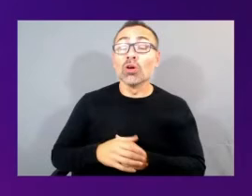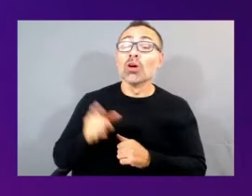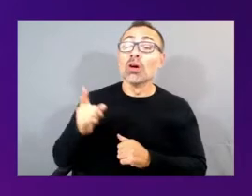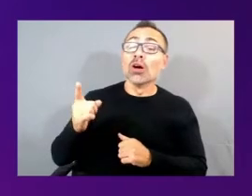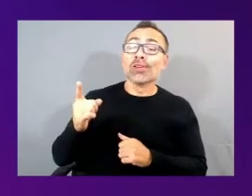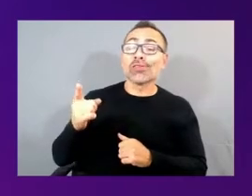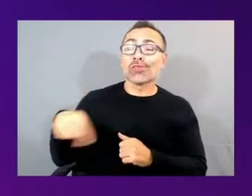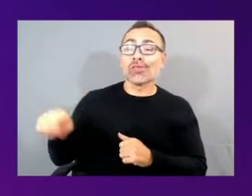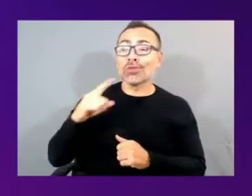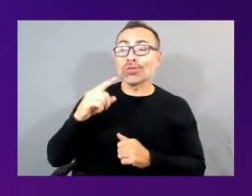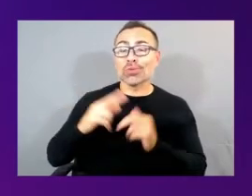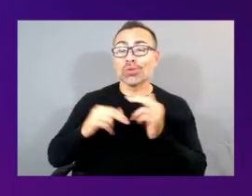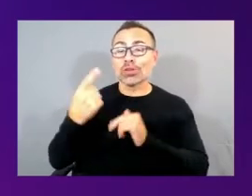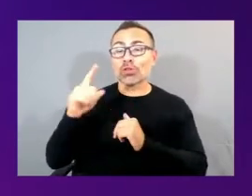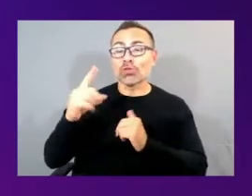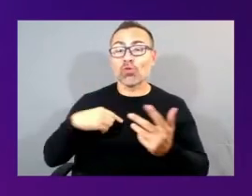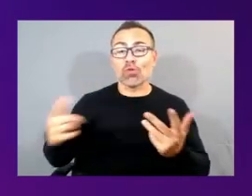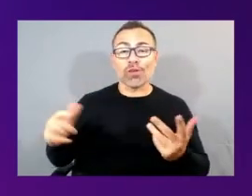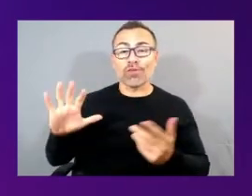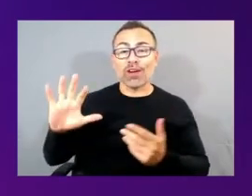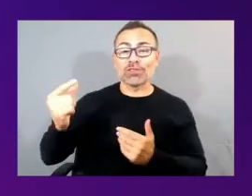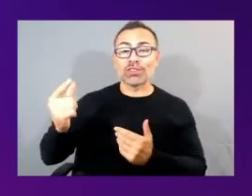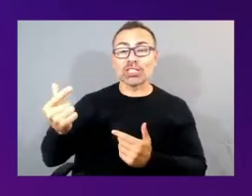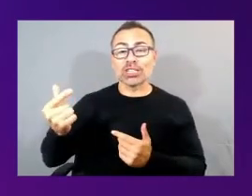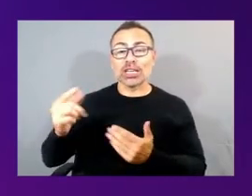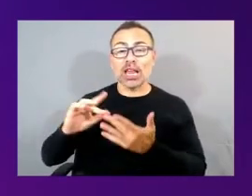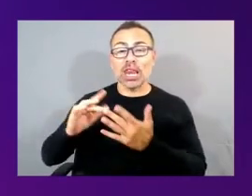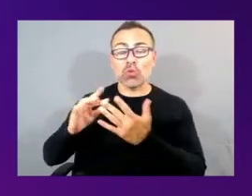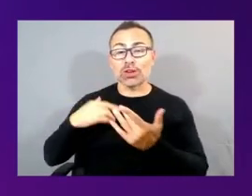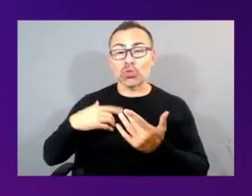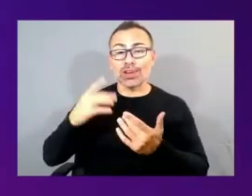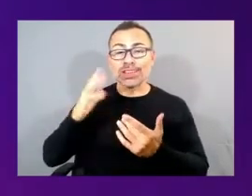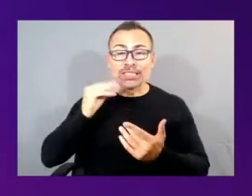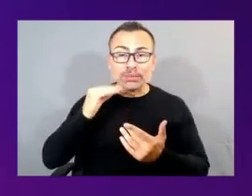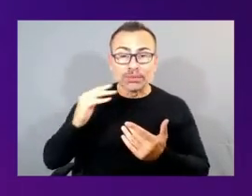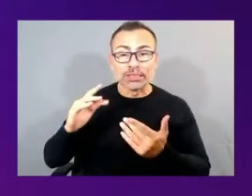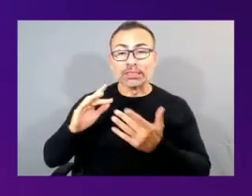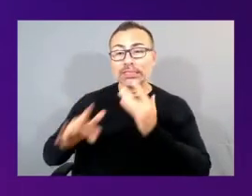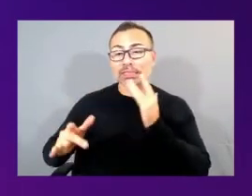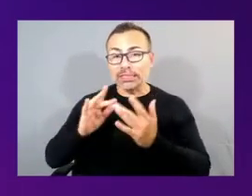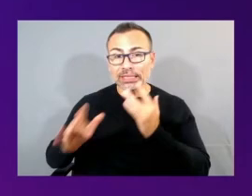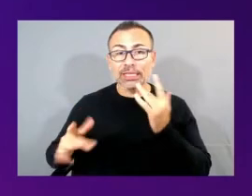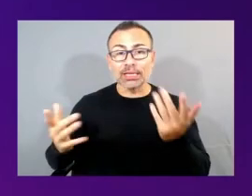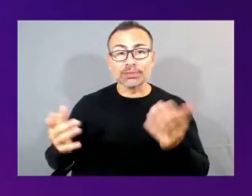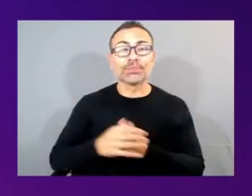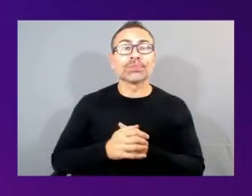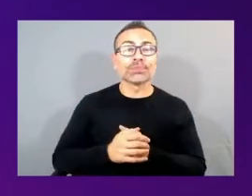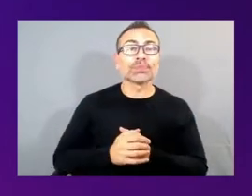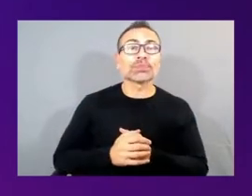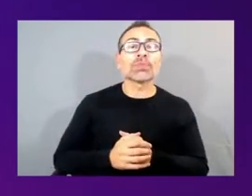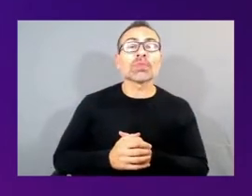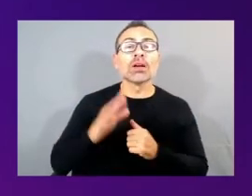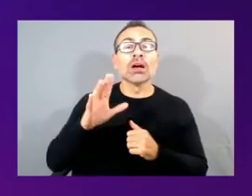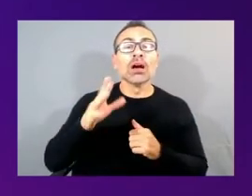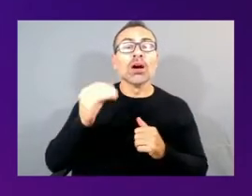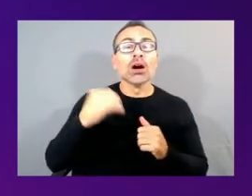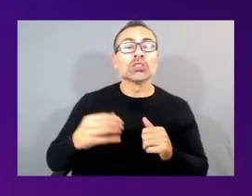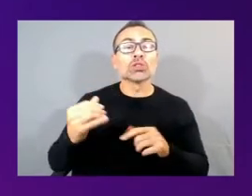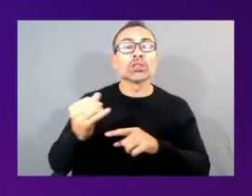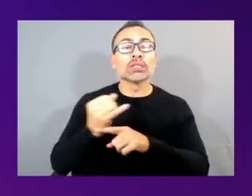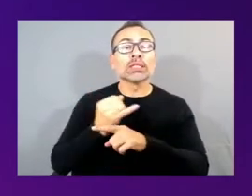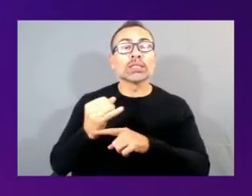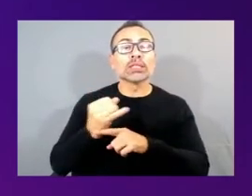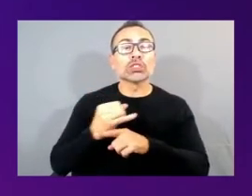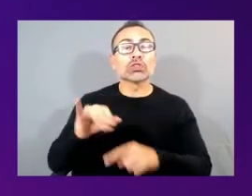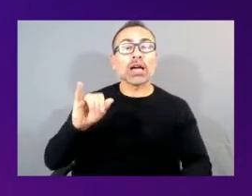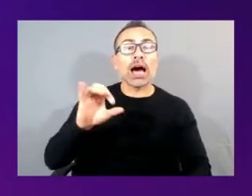disconnected use. And industrial IoT, especially with the Snow Cone device, Like for industrial IoT